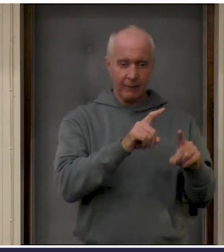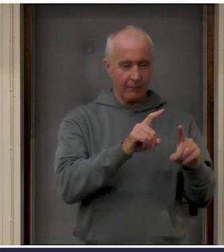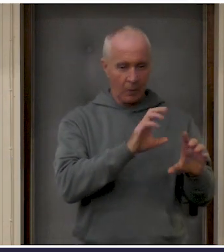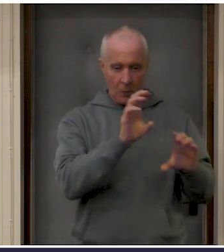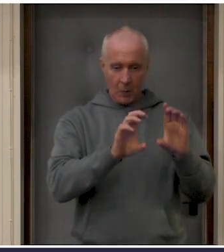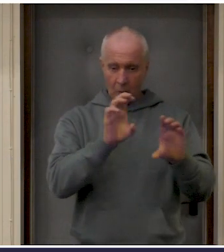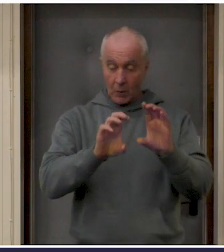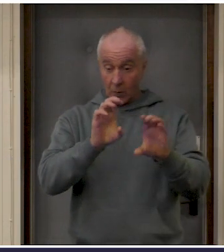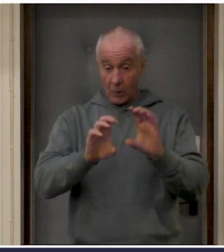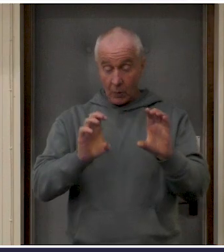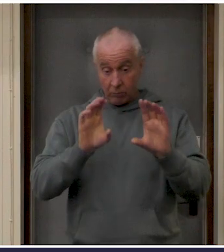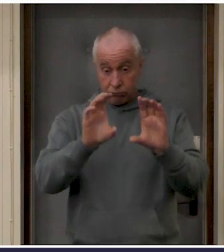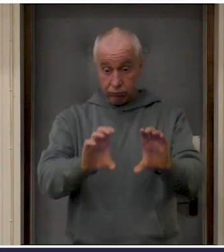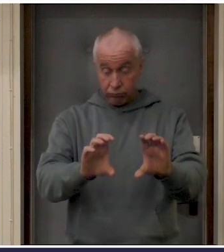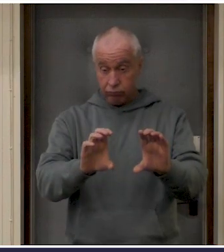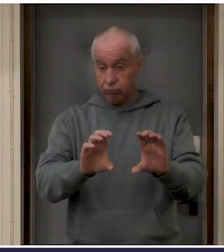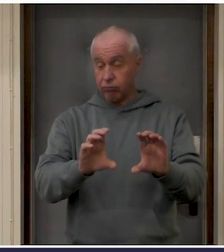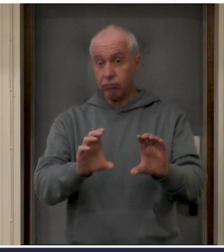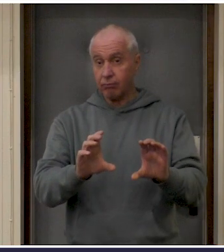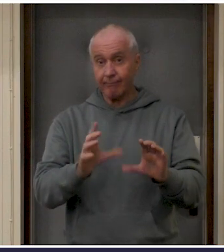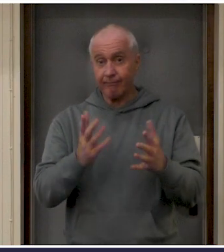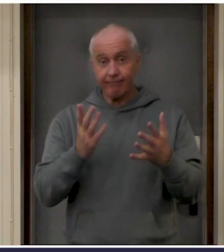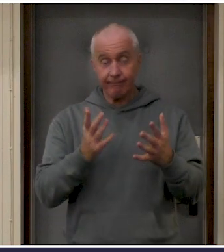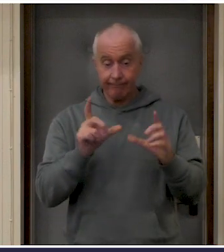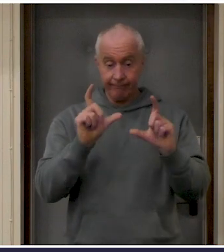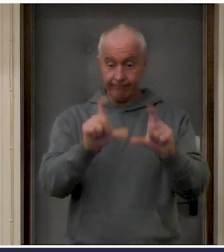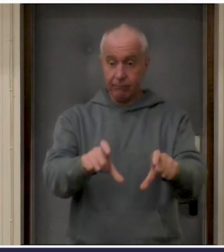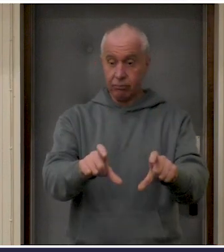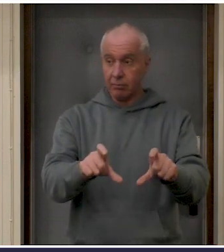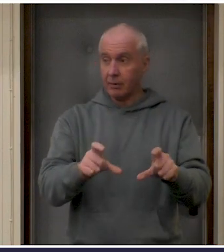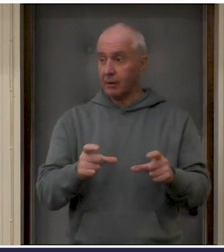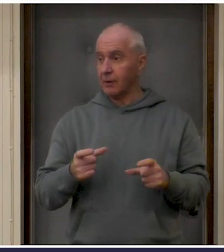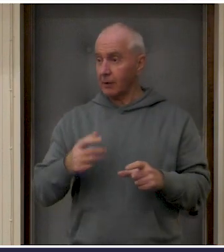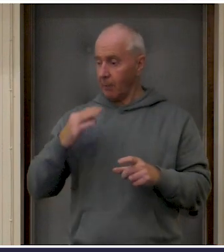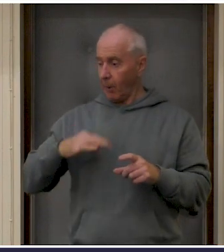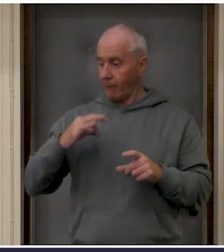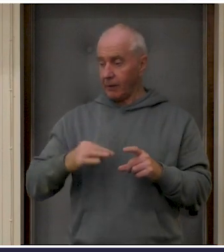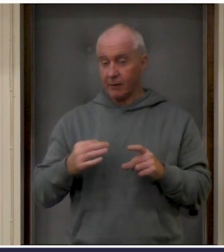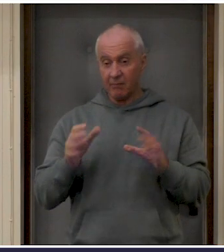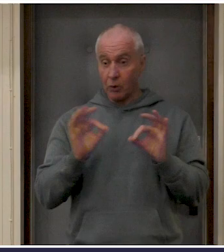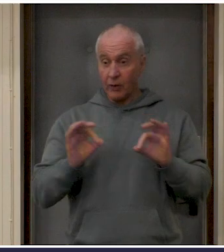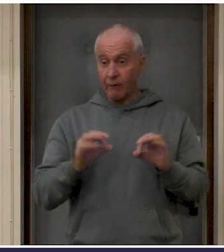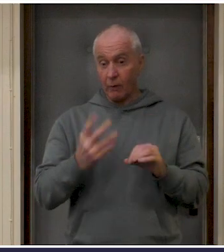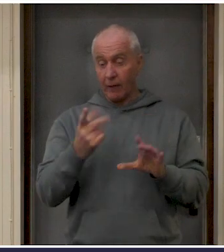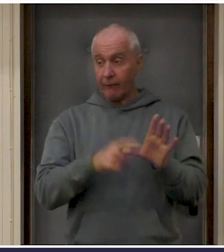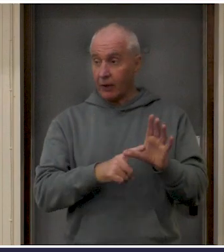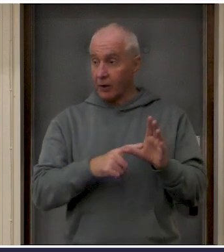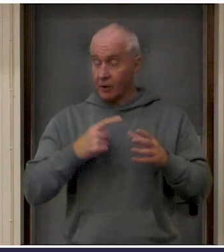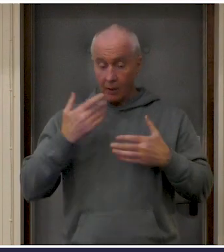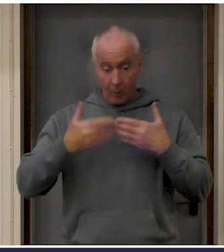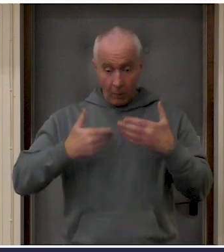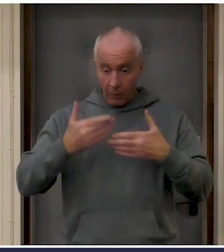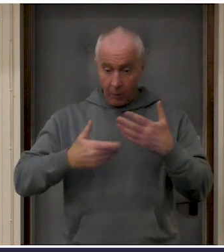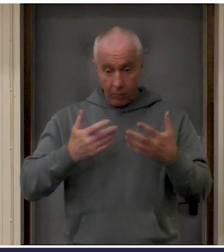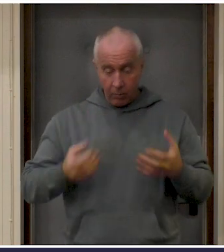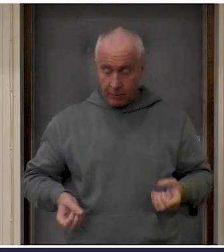huge amount of capital that you are not going to get any return on. We don't become profitable for the next 5 years. So for the next 5 years, we continue to burn